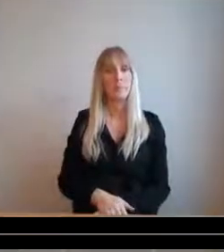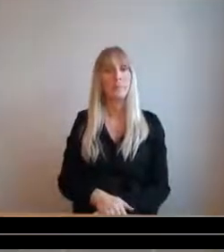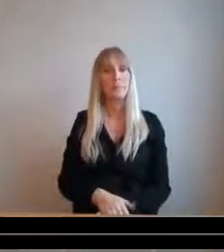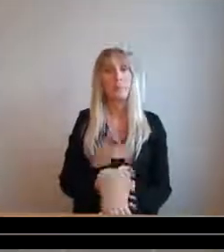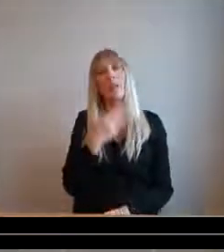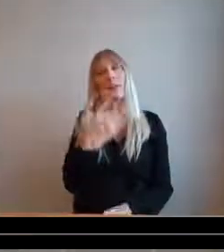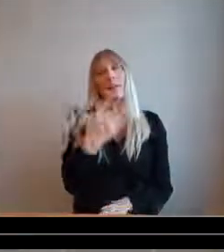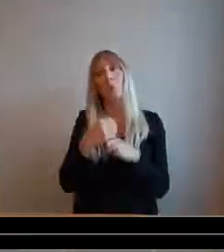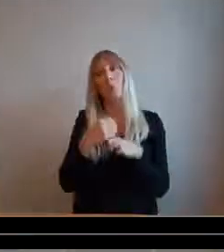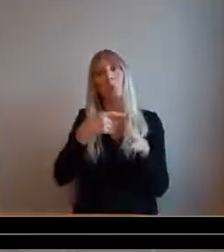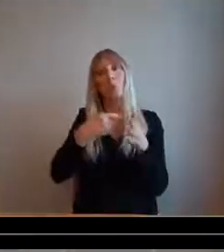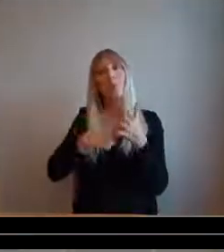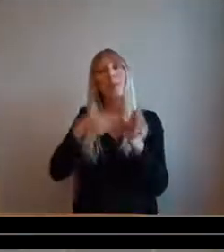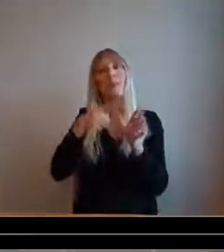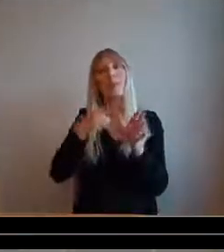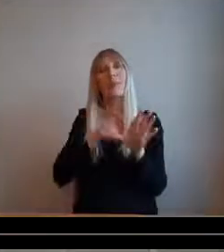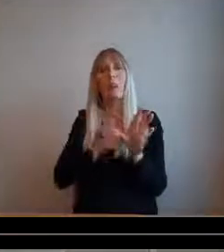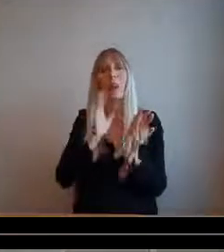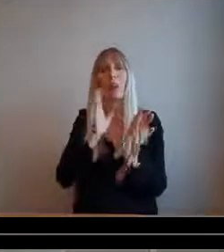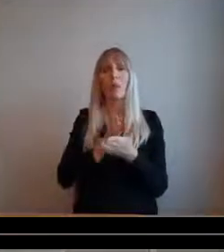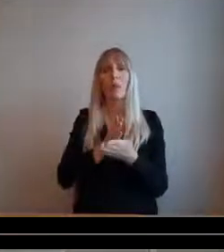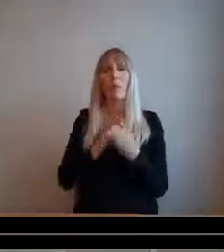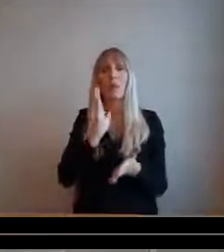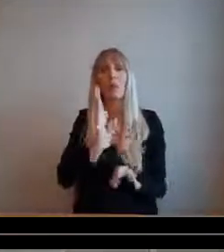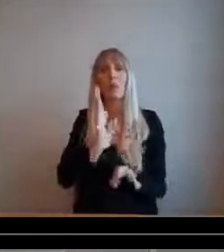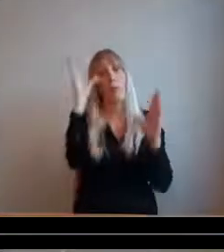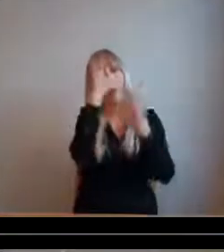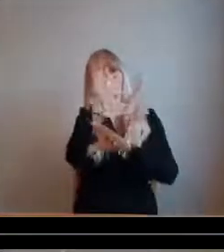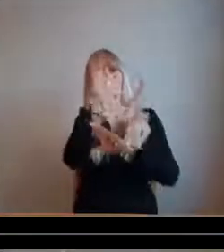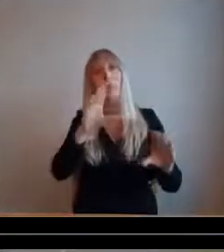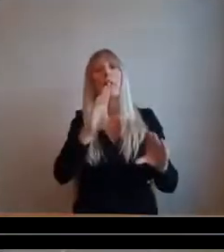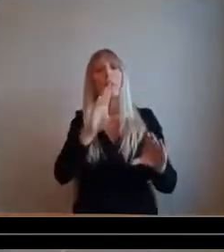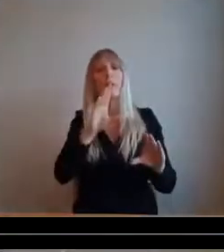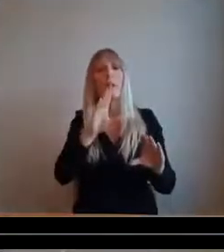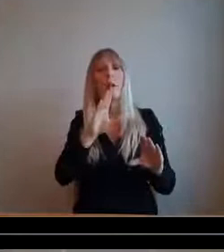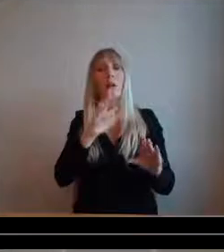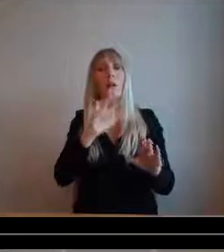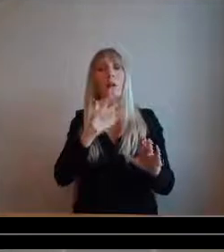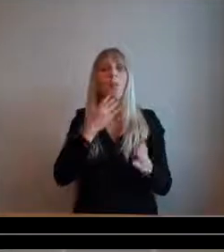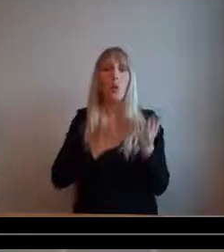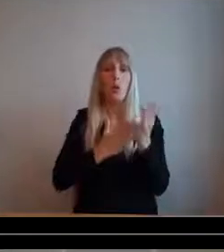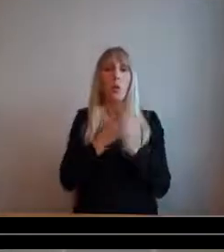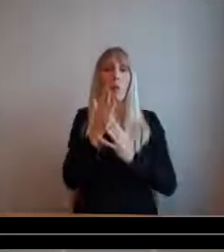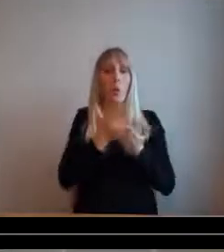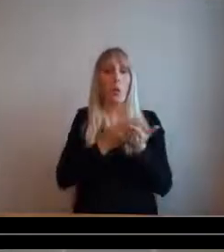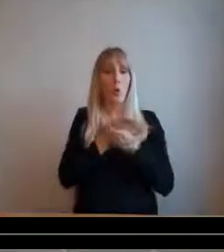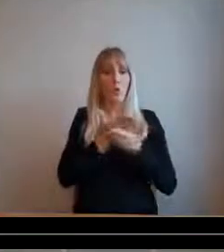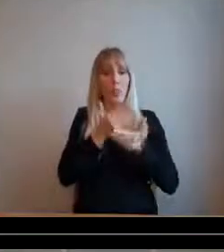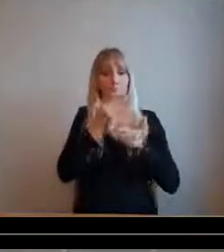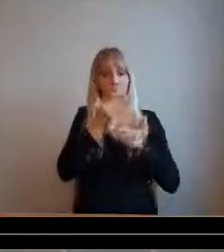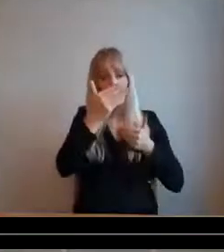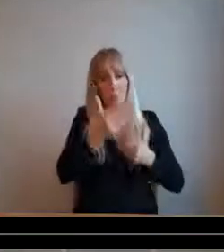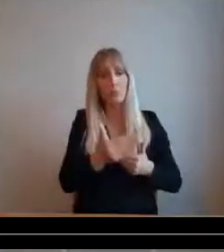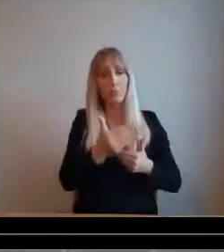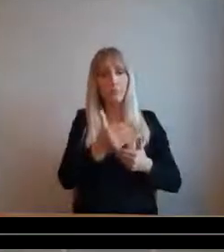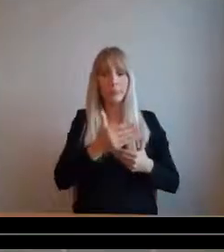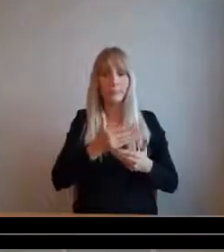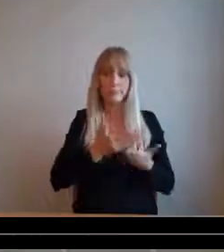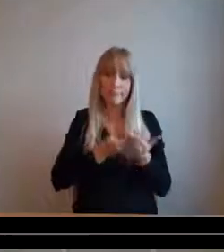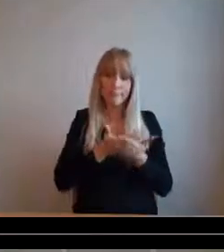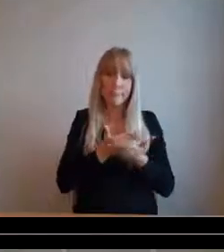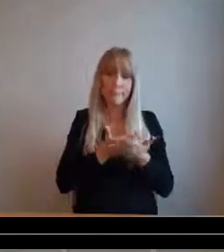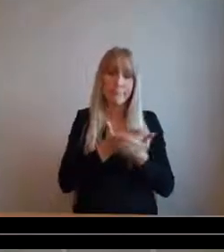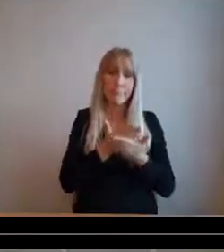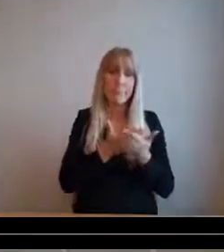Thanks, Gary. And I think it's worth pointing out that as we progress further towards and into what could